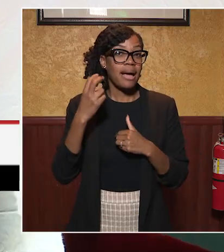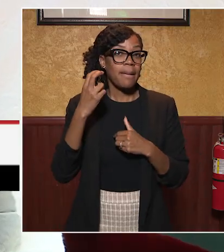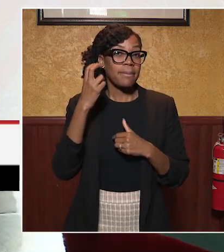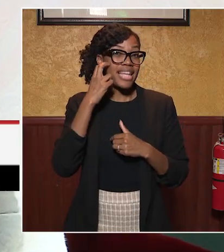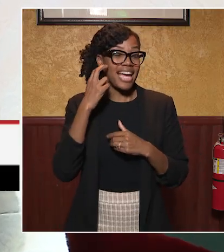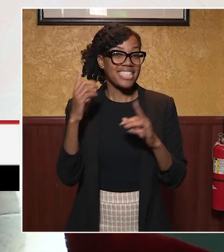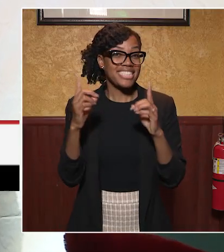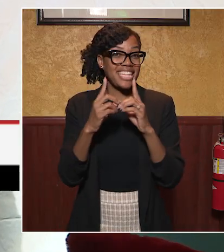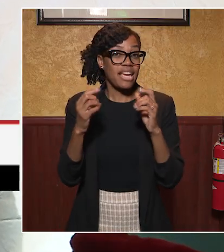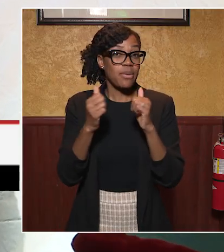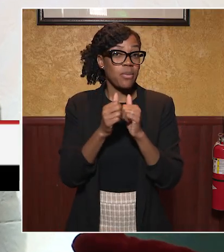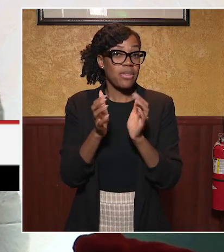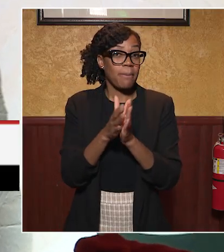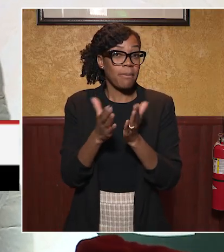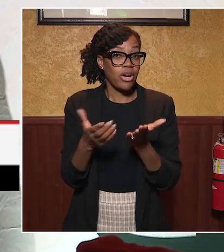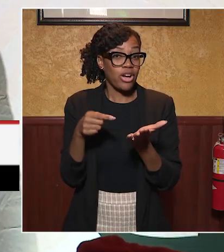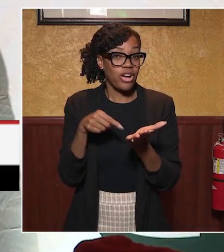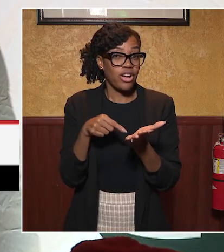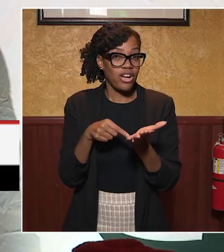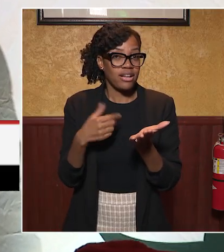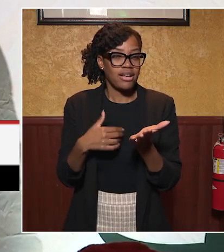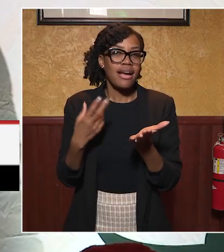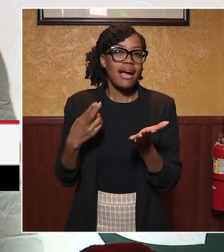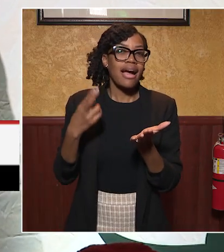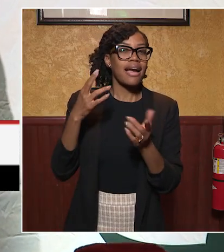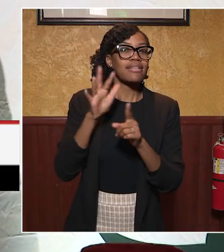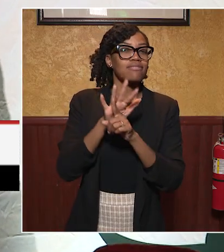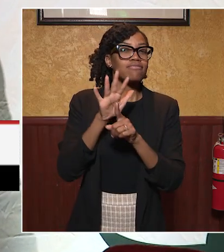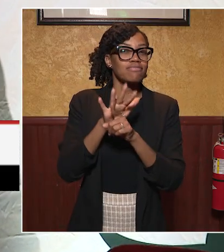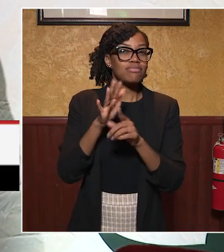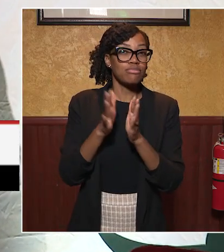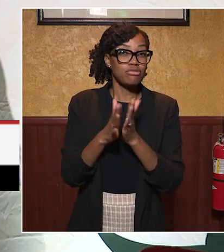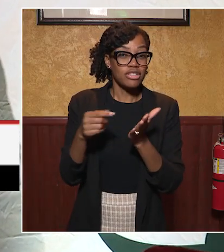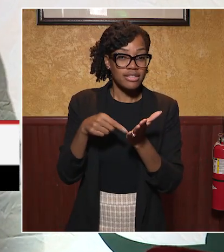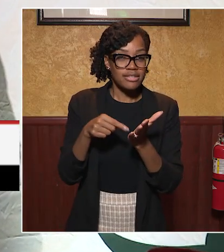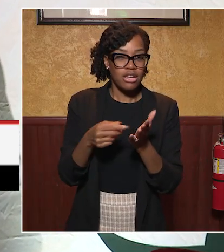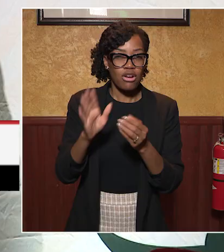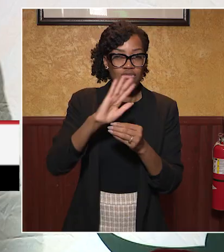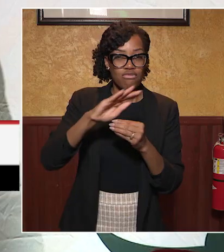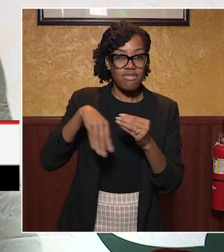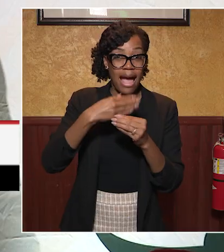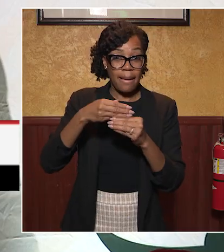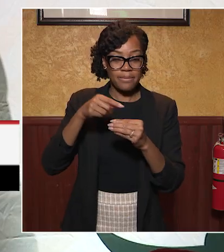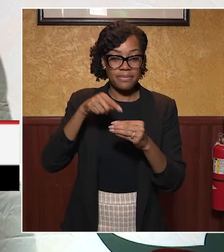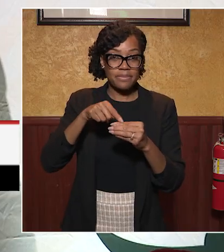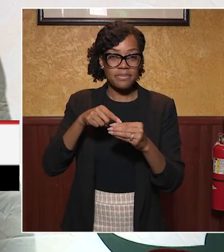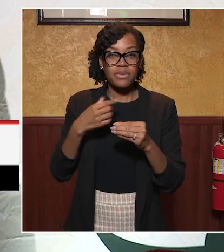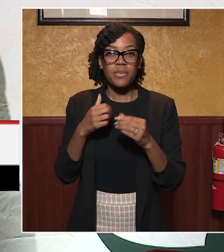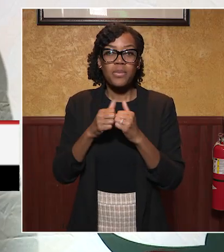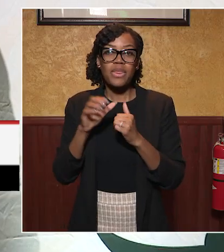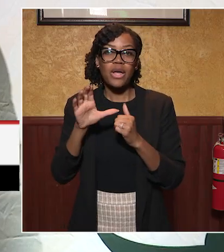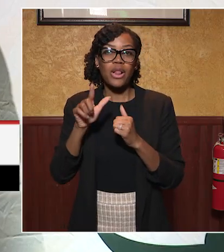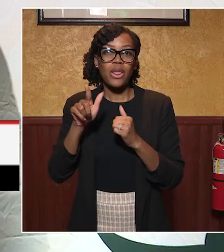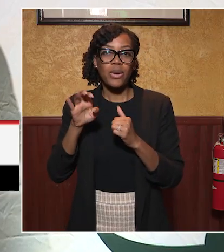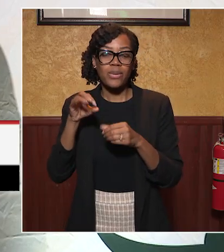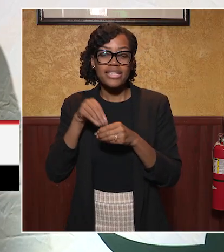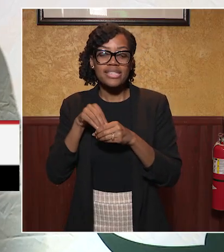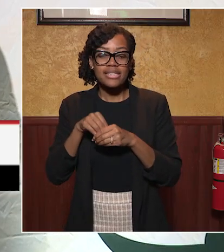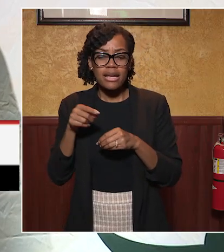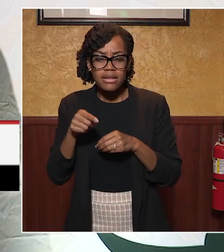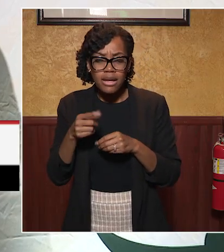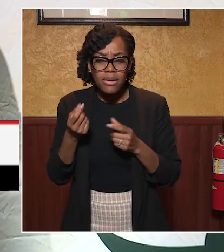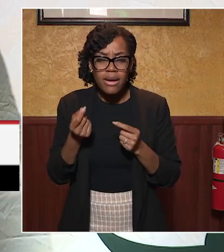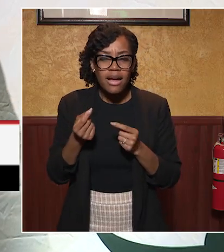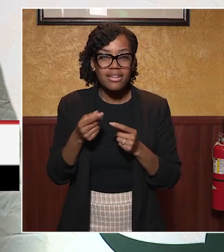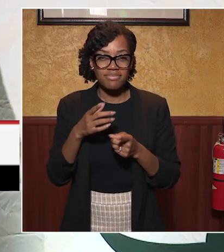is a curated selection of highly rated books wrapped with a clue about what's inside. You can find them this season at booth number 53, and there is so much